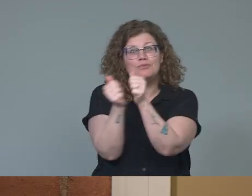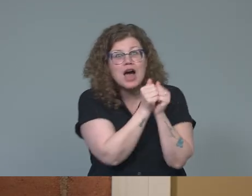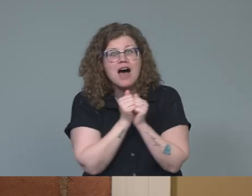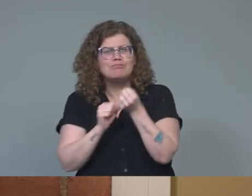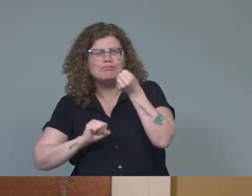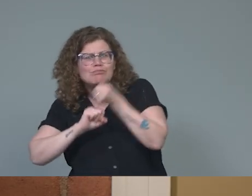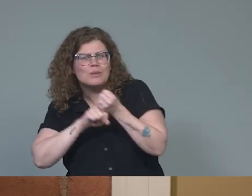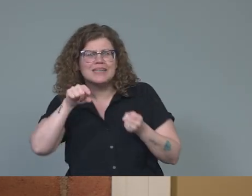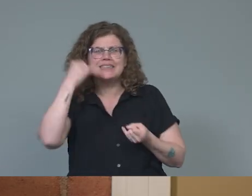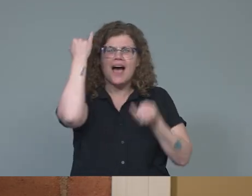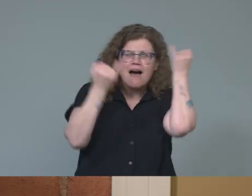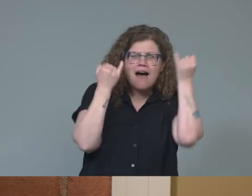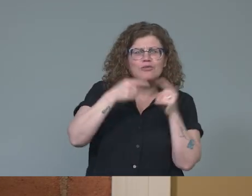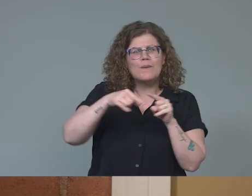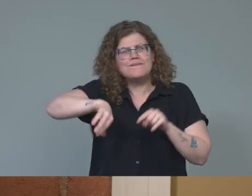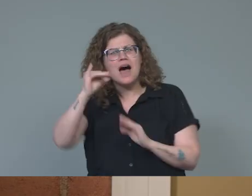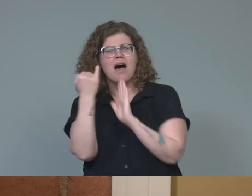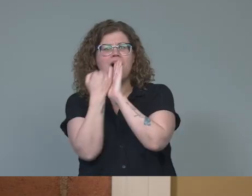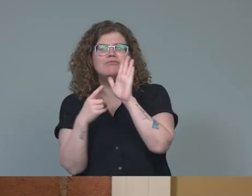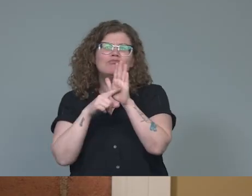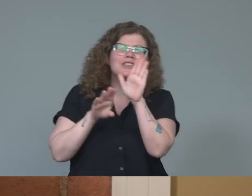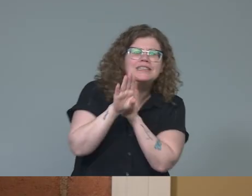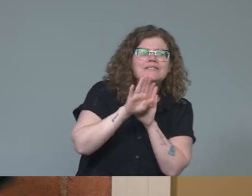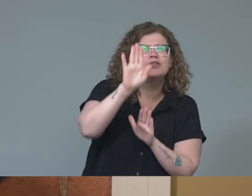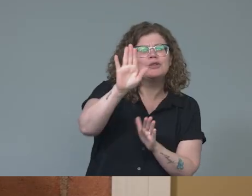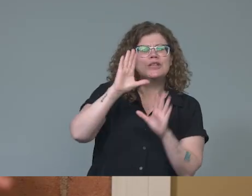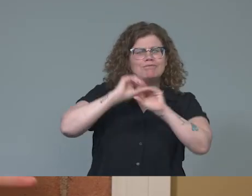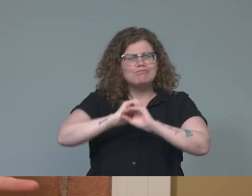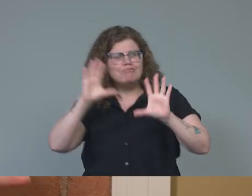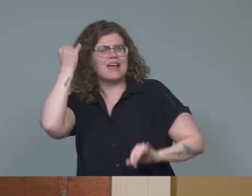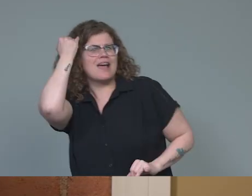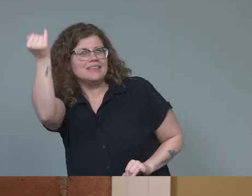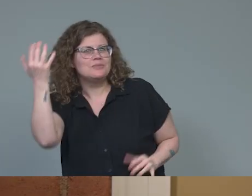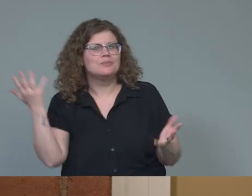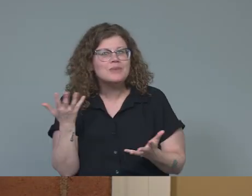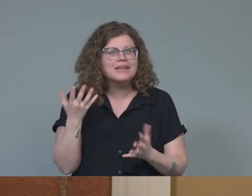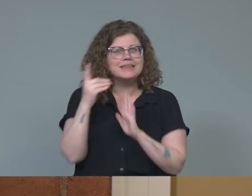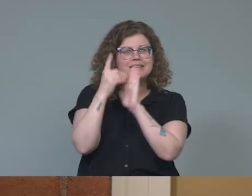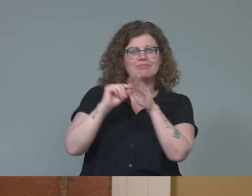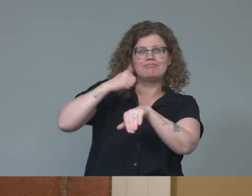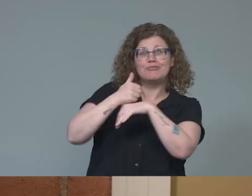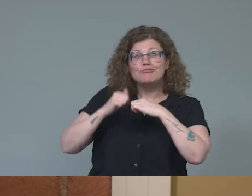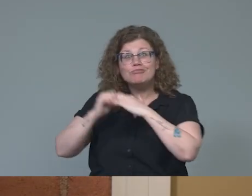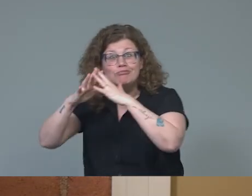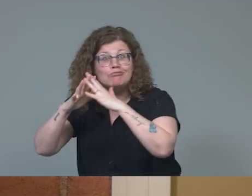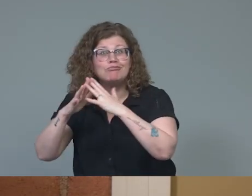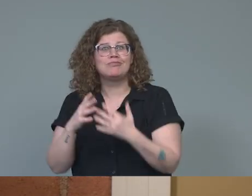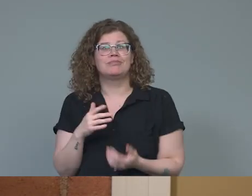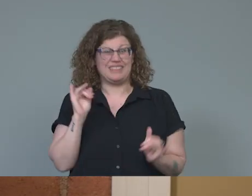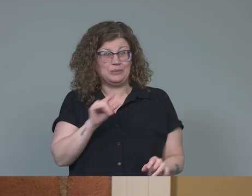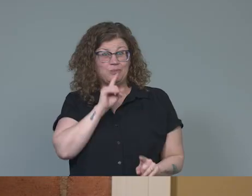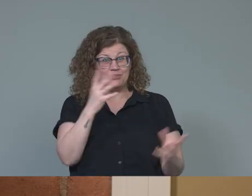clear idea that you then designed, put into the ground, installed. Oh, what a beautiful thing. It's there, but it's not